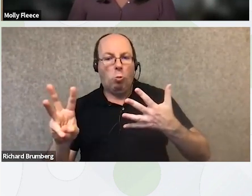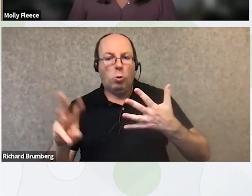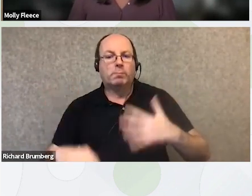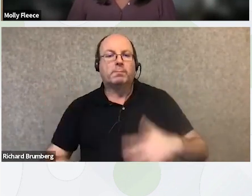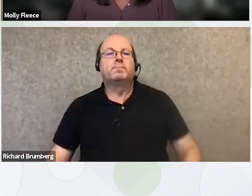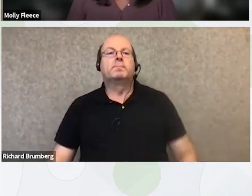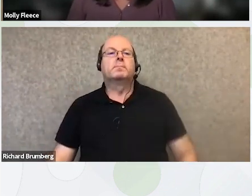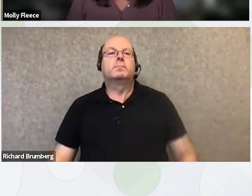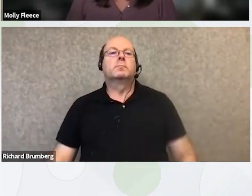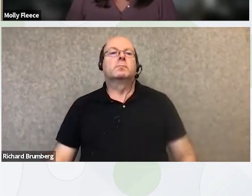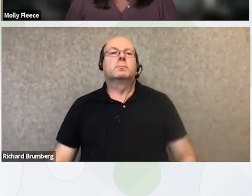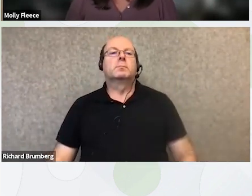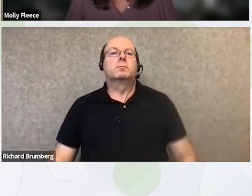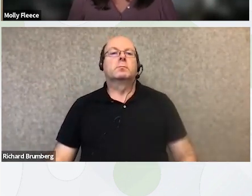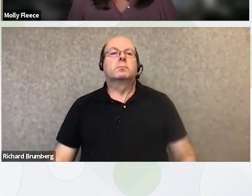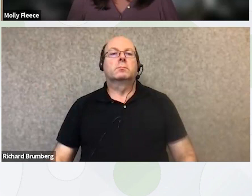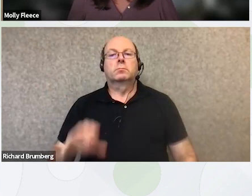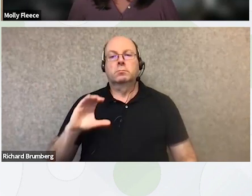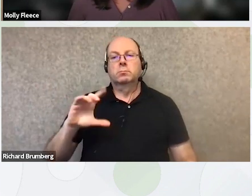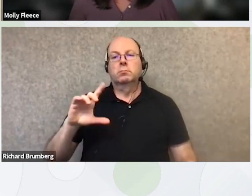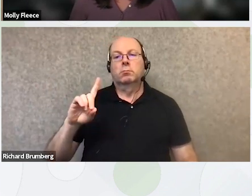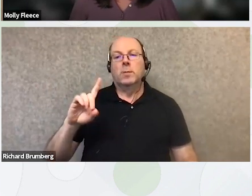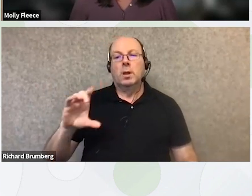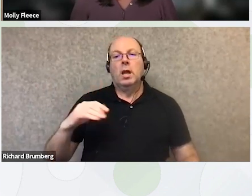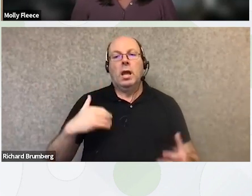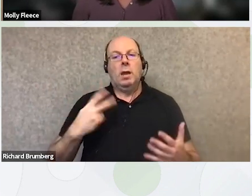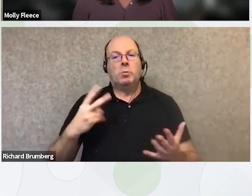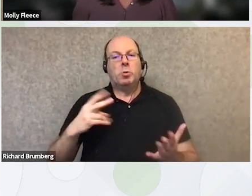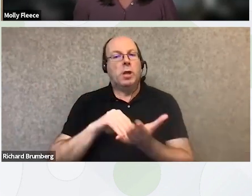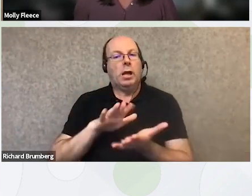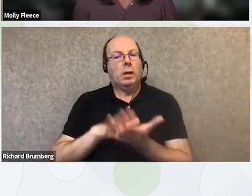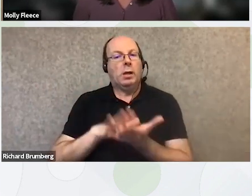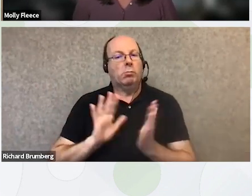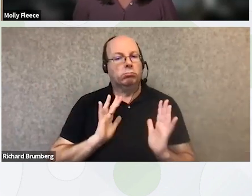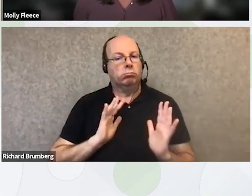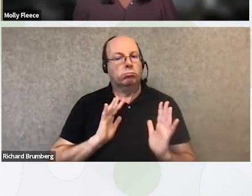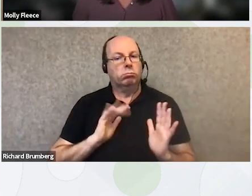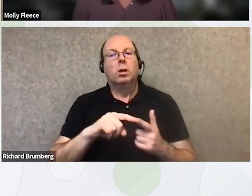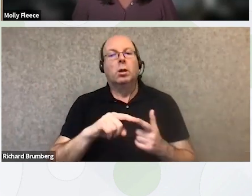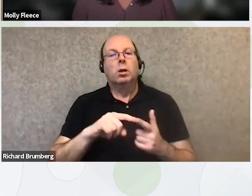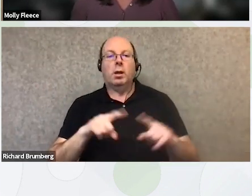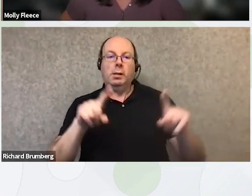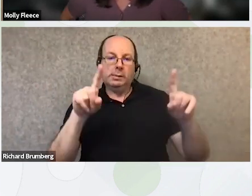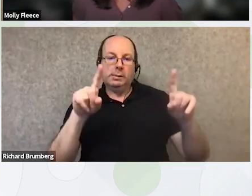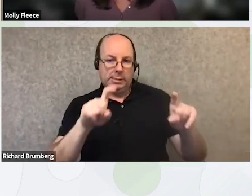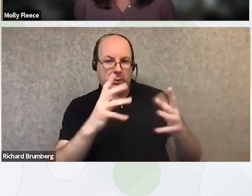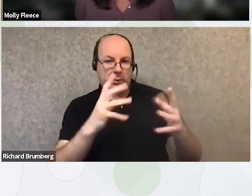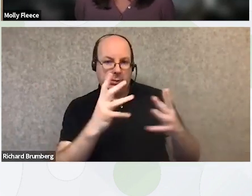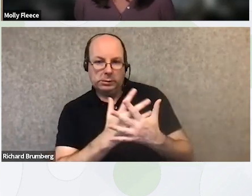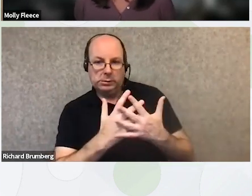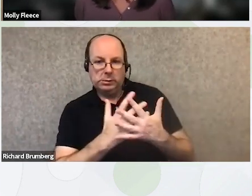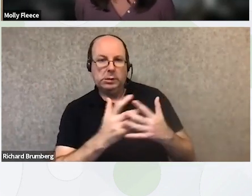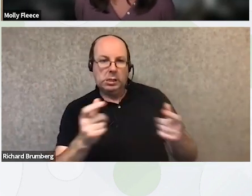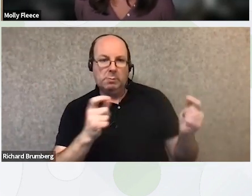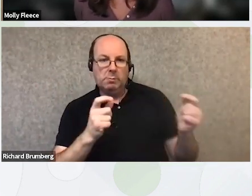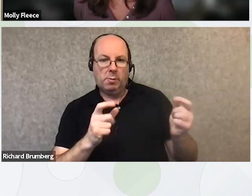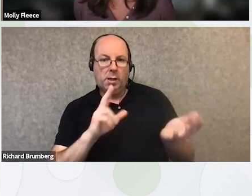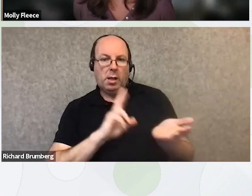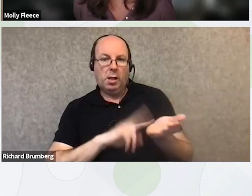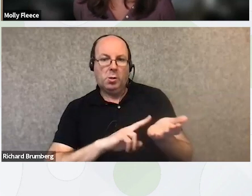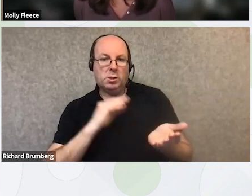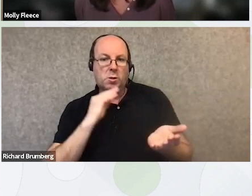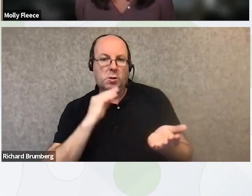So the CDC has 2 great documents, one on testing and management considerations in nursing homes, as well as long-term